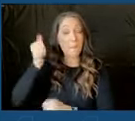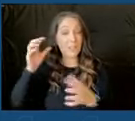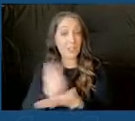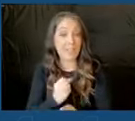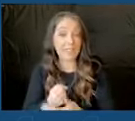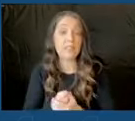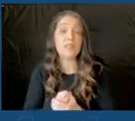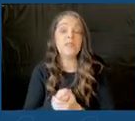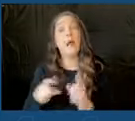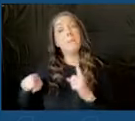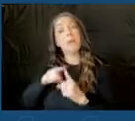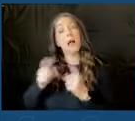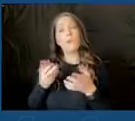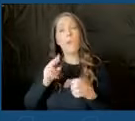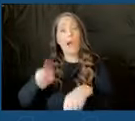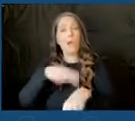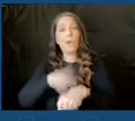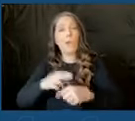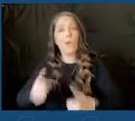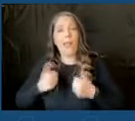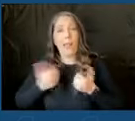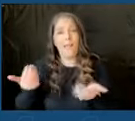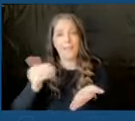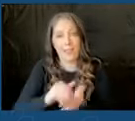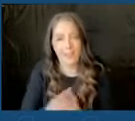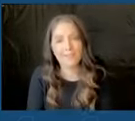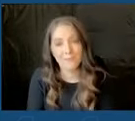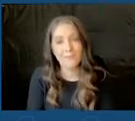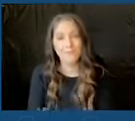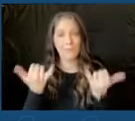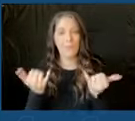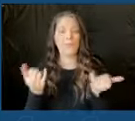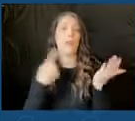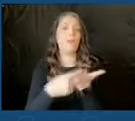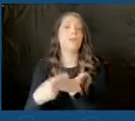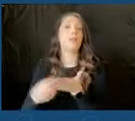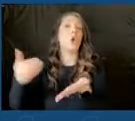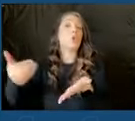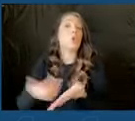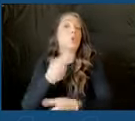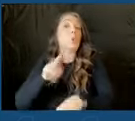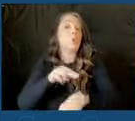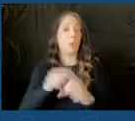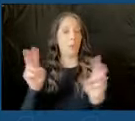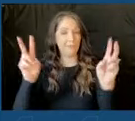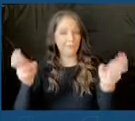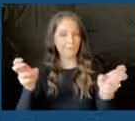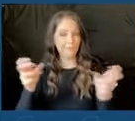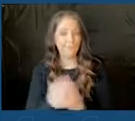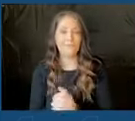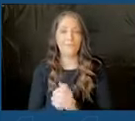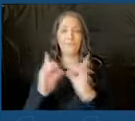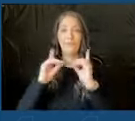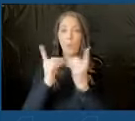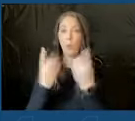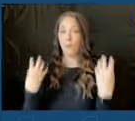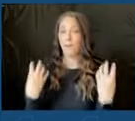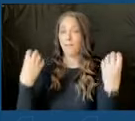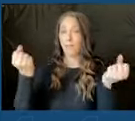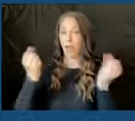lives. And so we'll be talking about a new normal starting today. Department of Health will be issuing